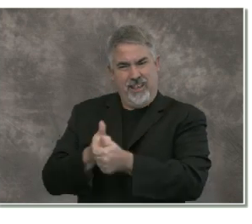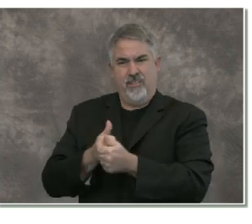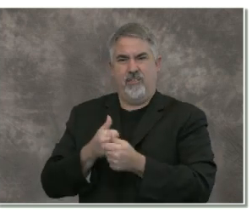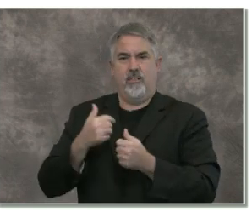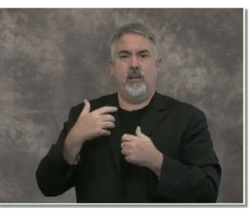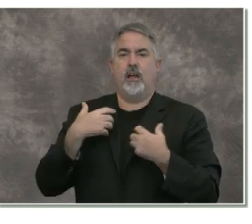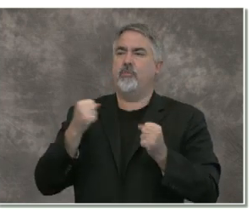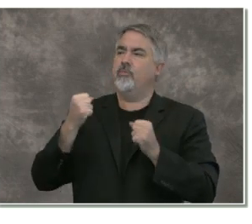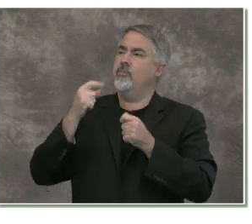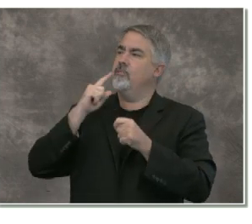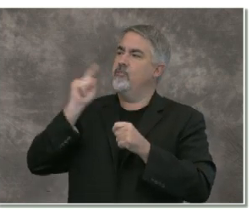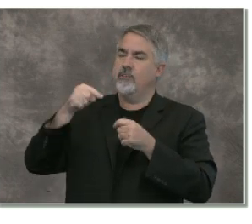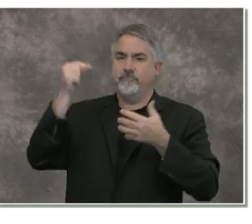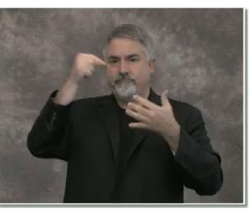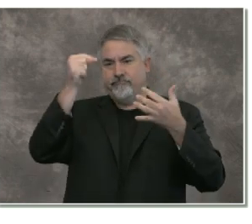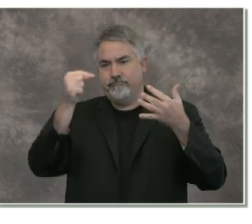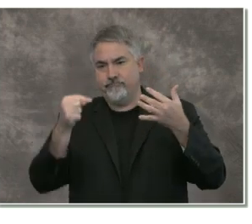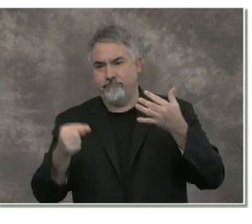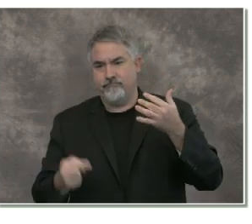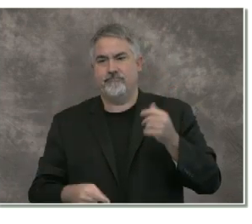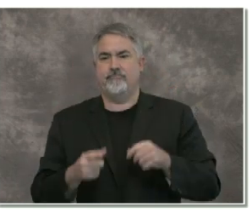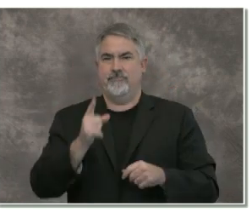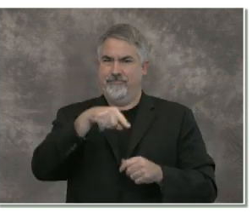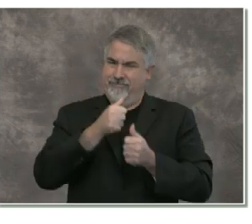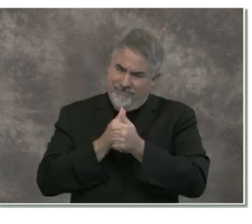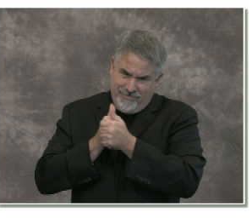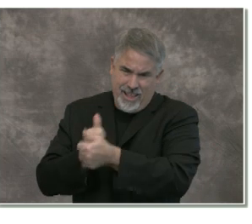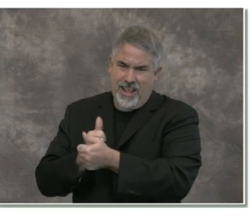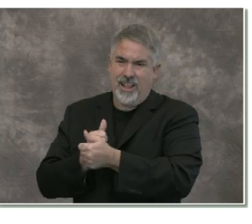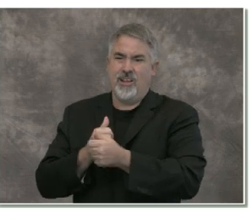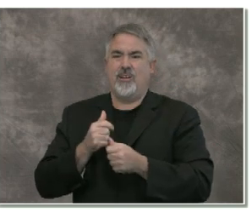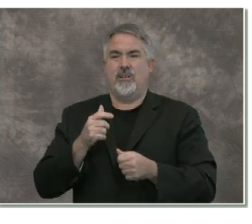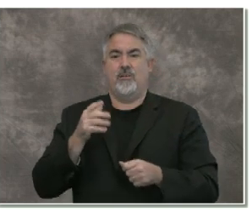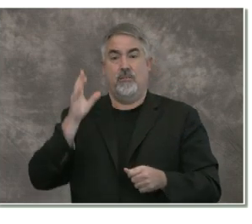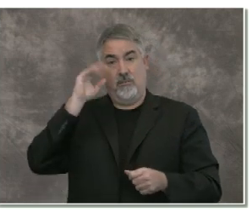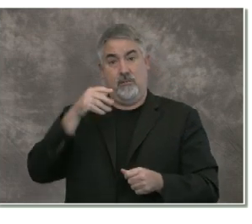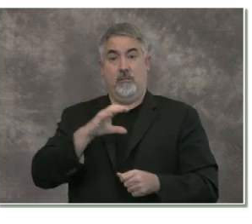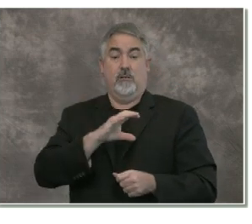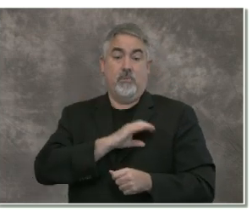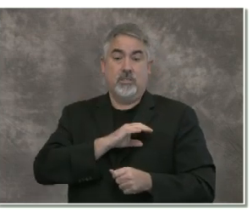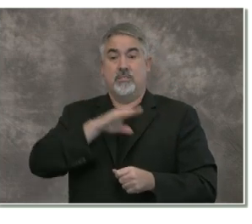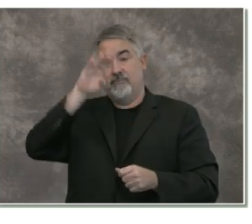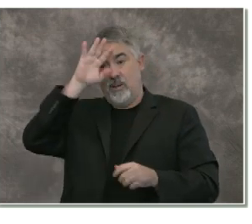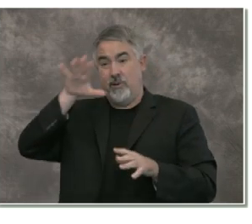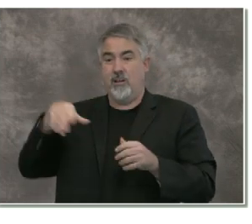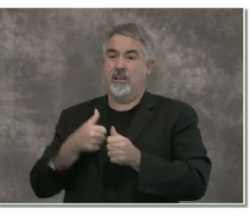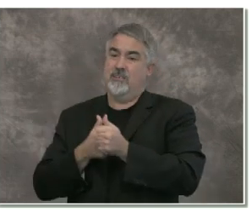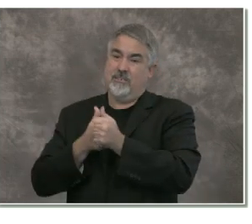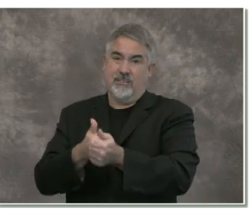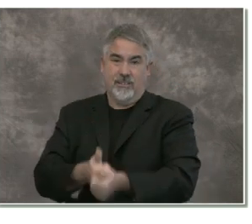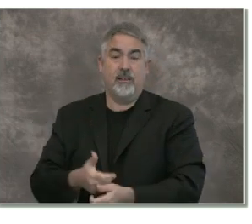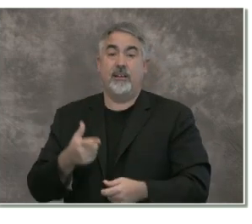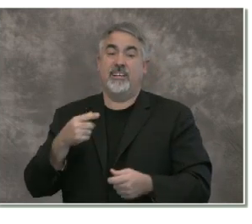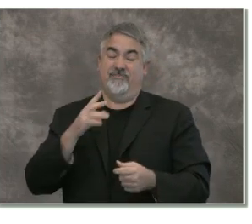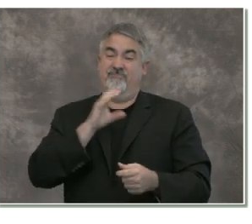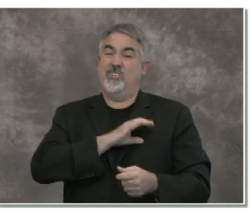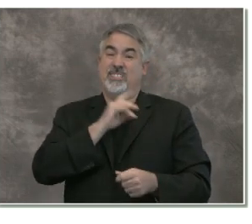through voluntary compliance, but our deputies have issued 40 citations for a violation of these